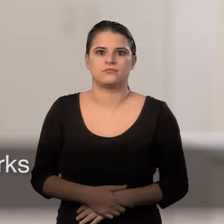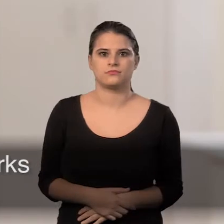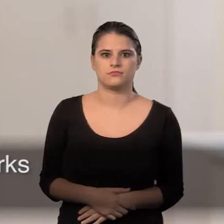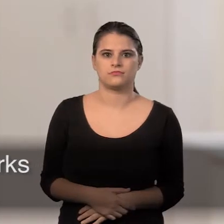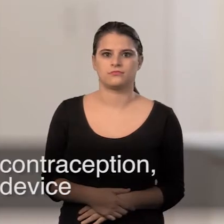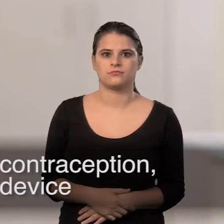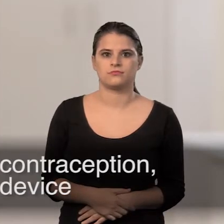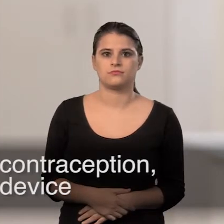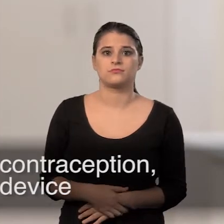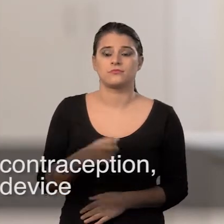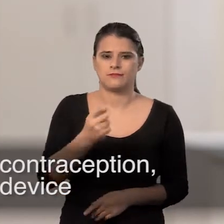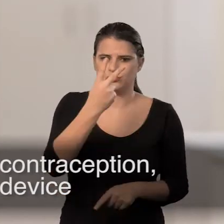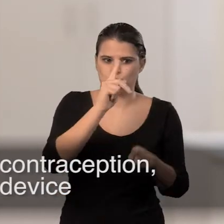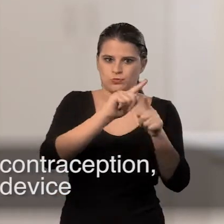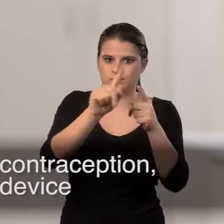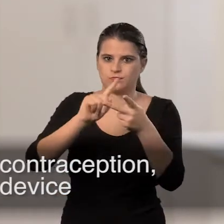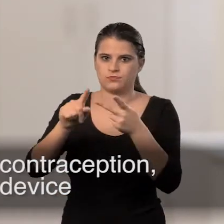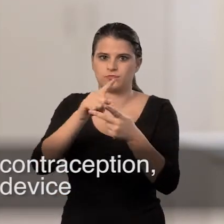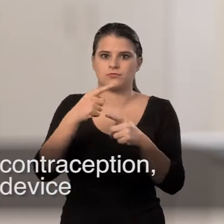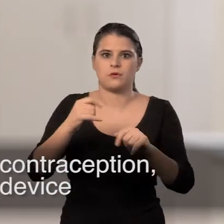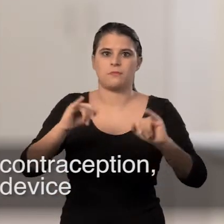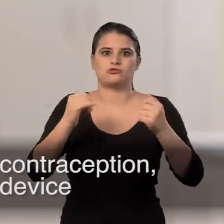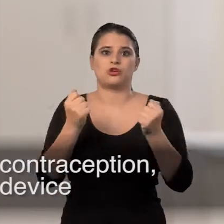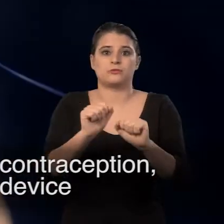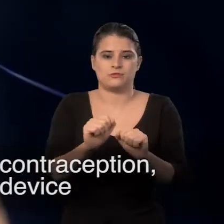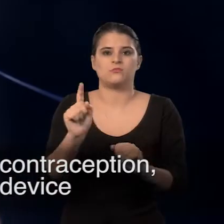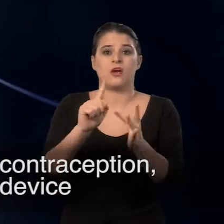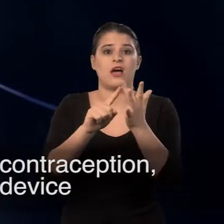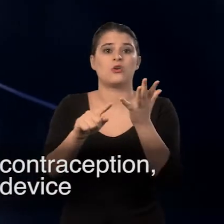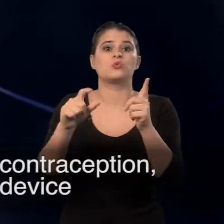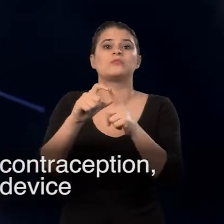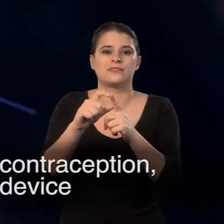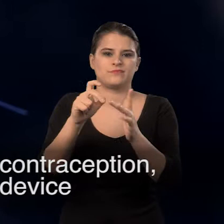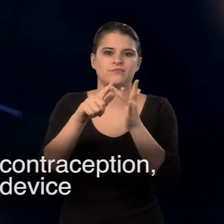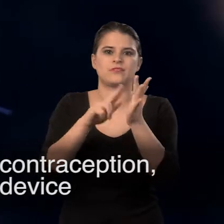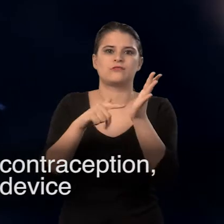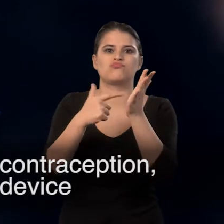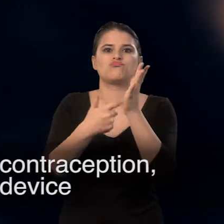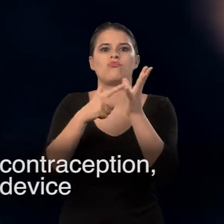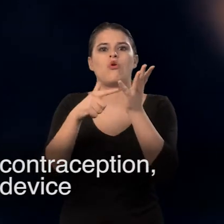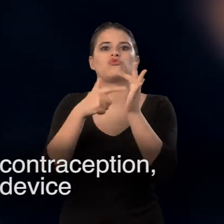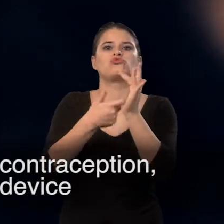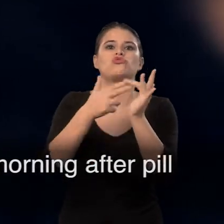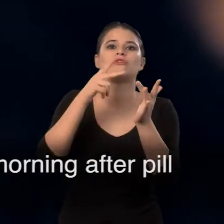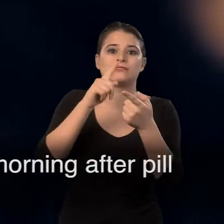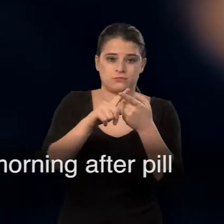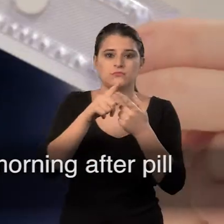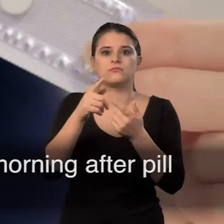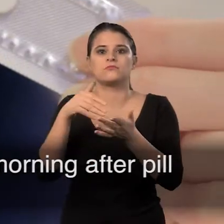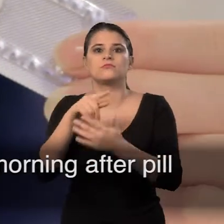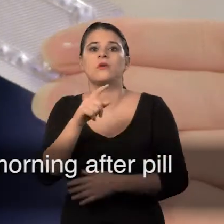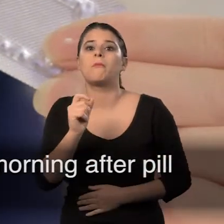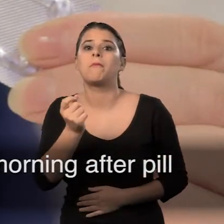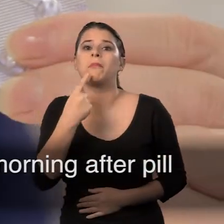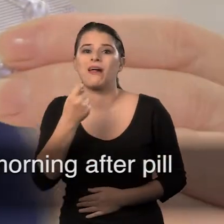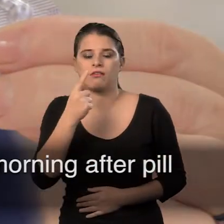it works. There are two types of emergency contraception: the IUD, or the intrauterine device, or